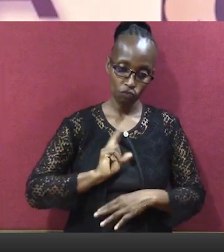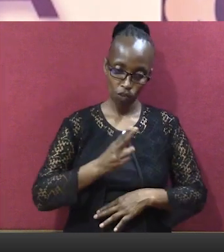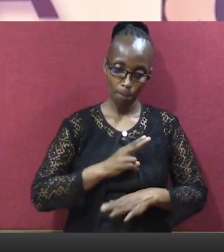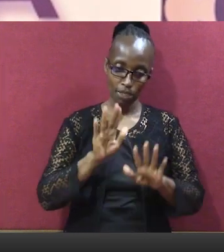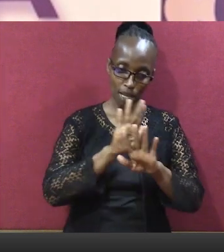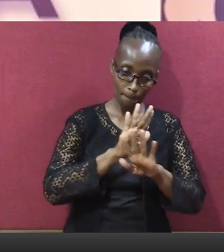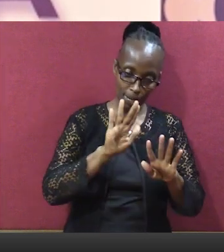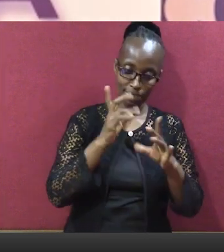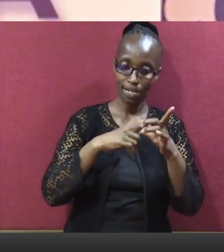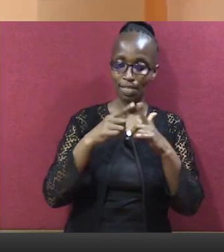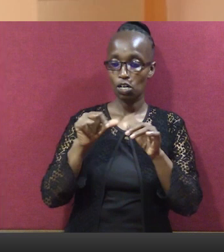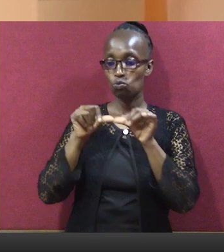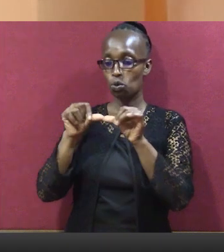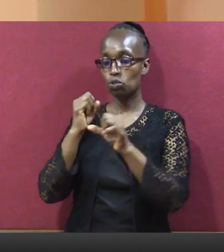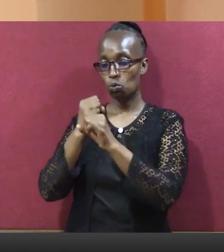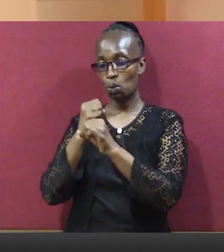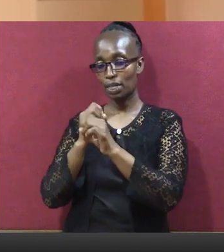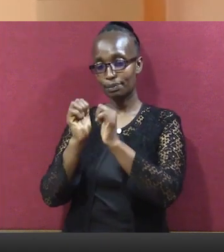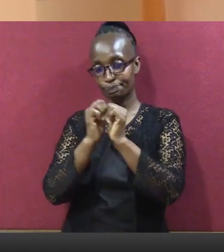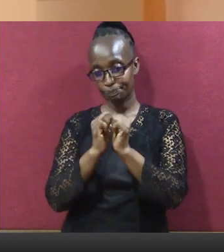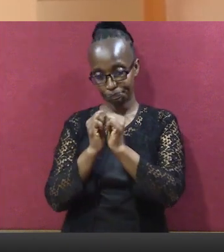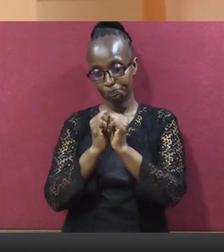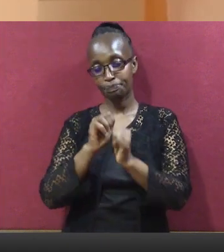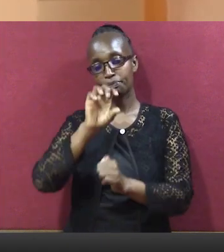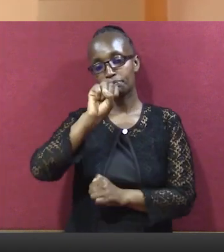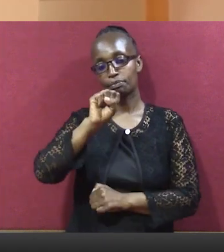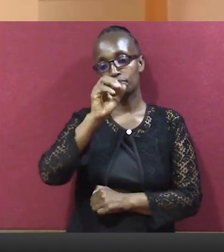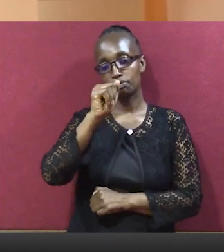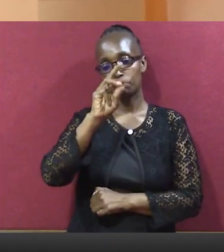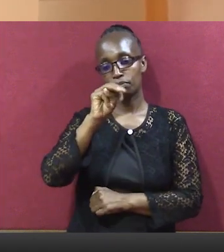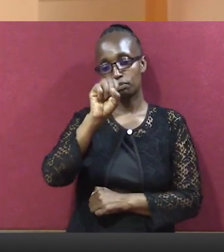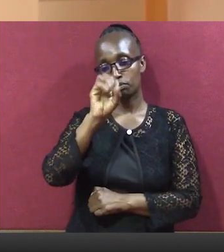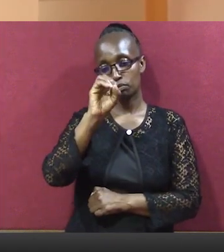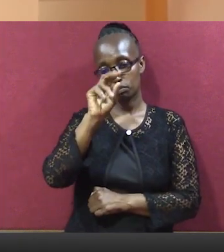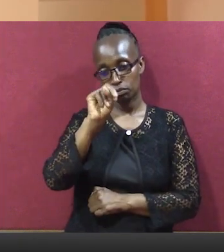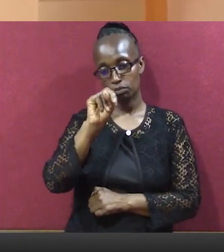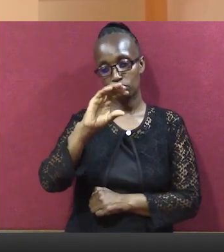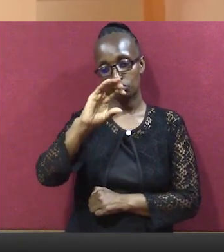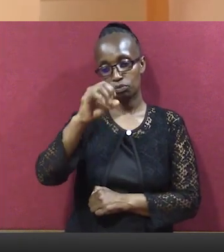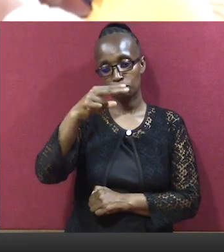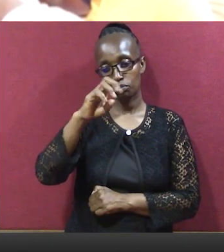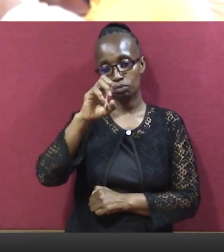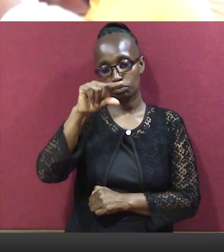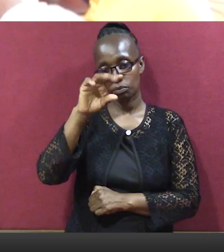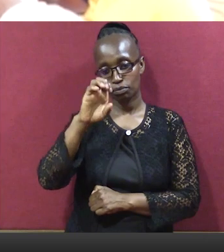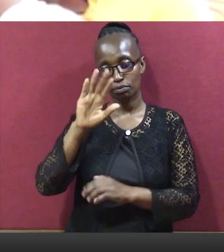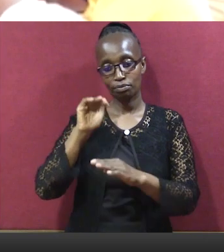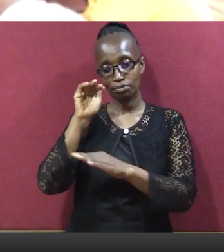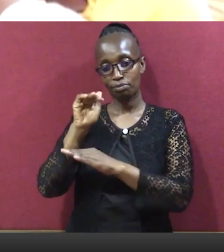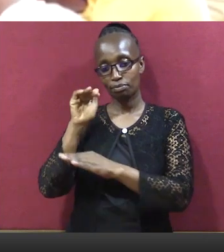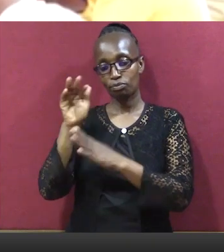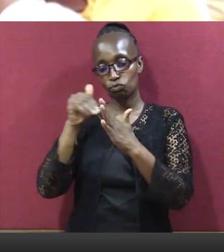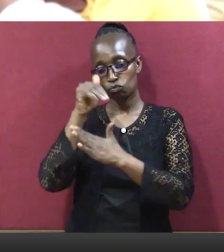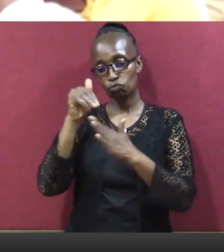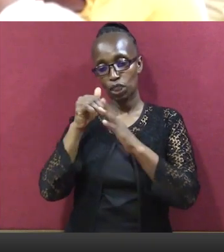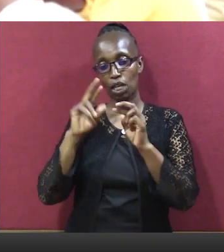kushirikiana na wawo Naya Samson chege kutoka kwa NCCK, alivitaka vyombo vyabari kupinga